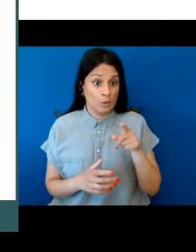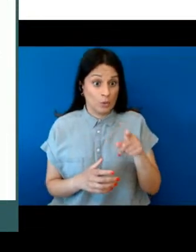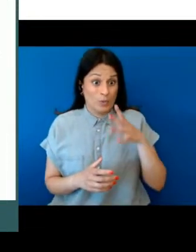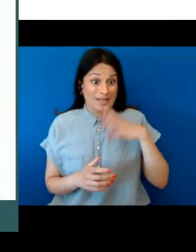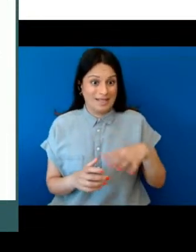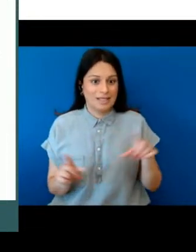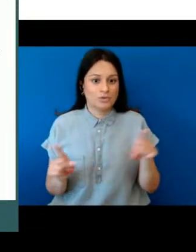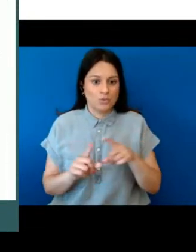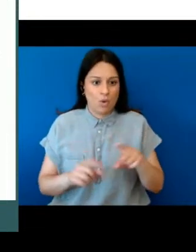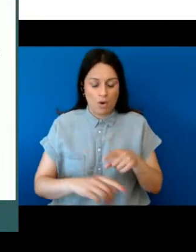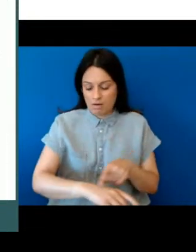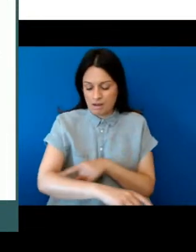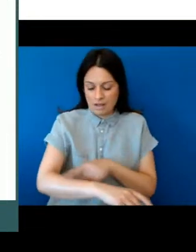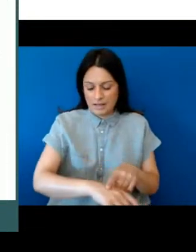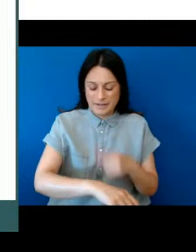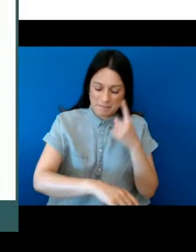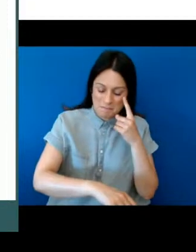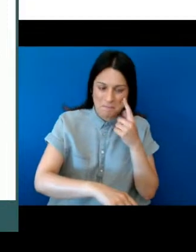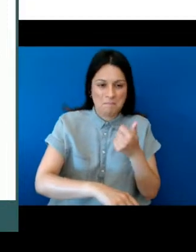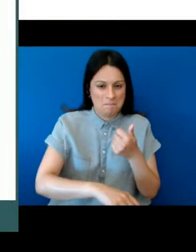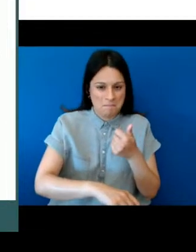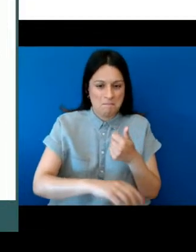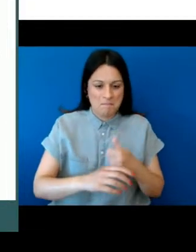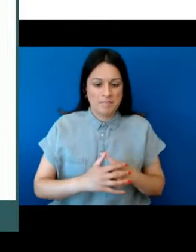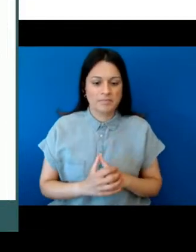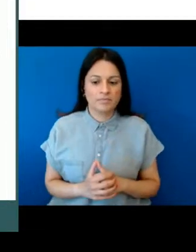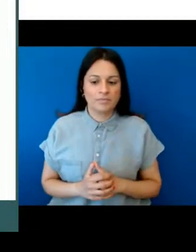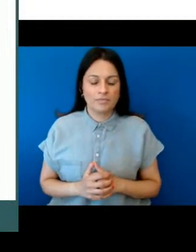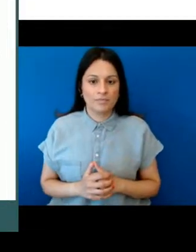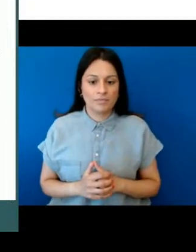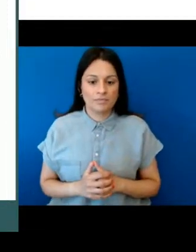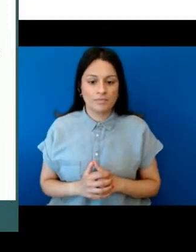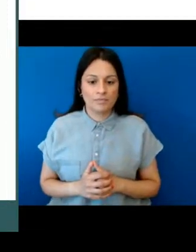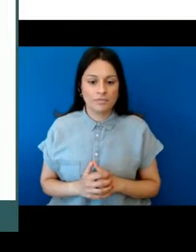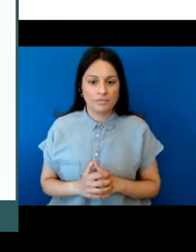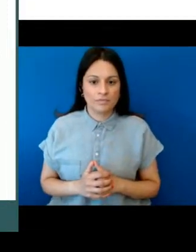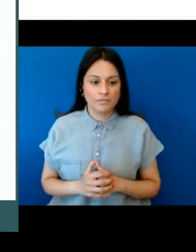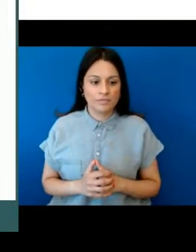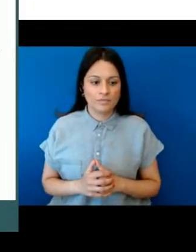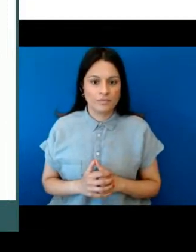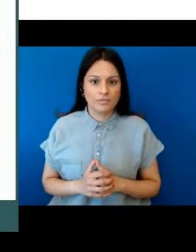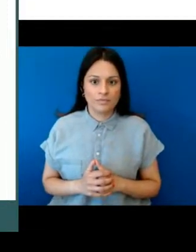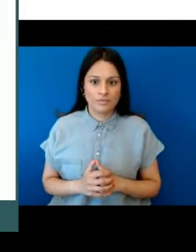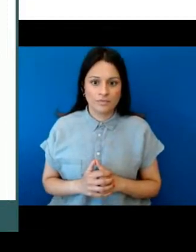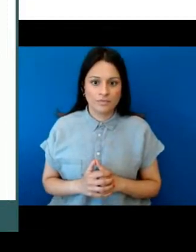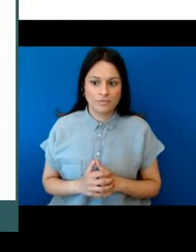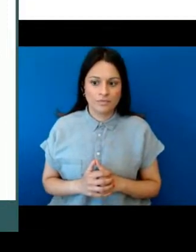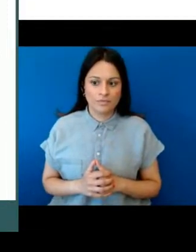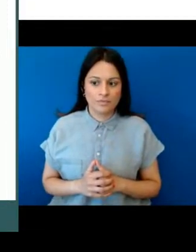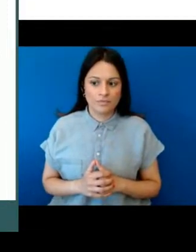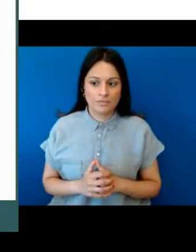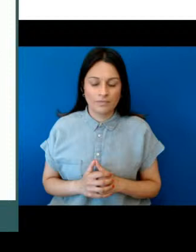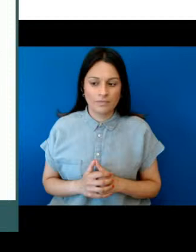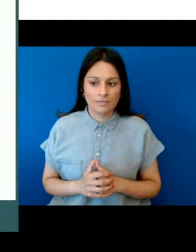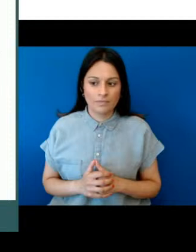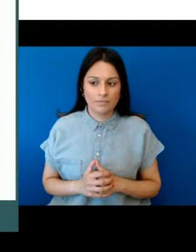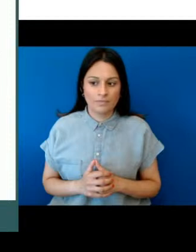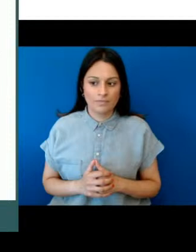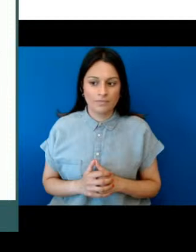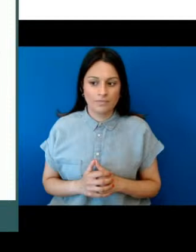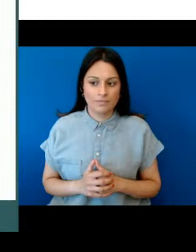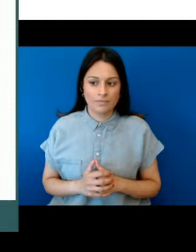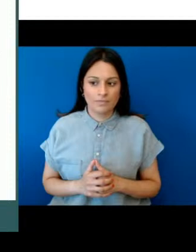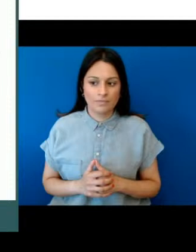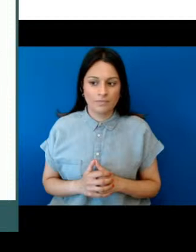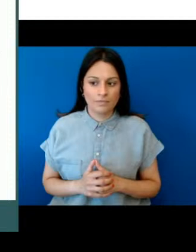salt. So this slide is now around interpretation of skin